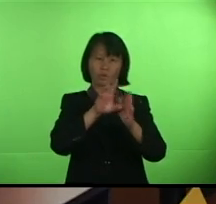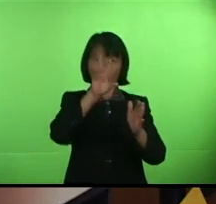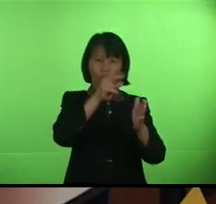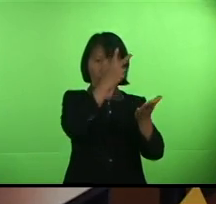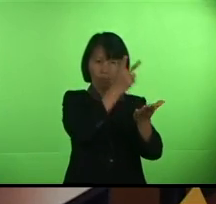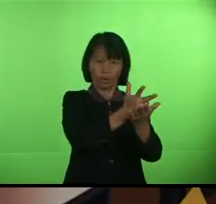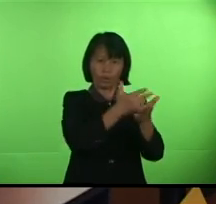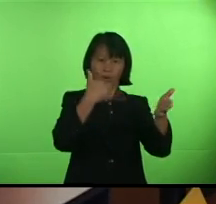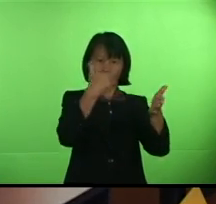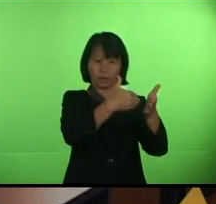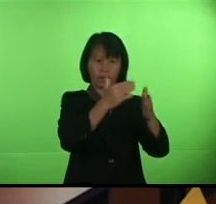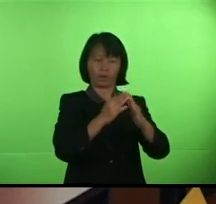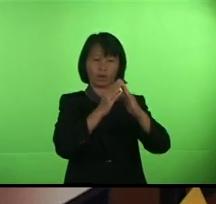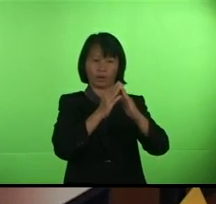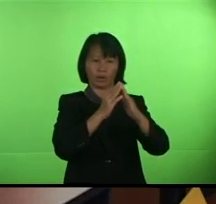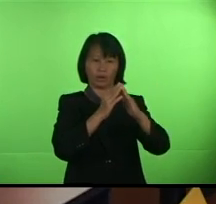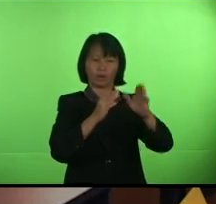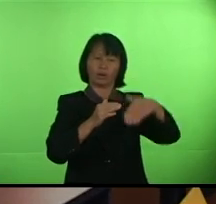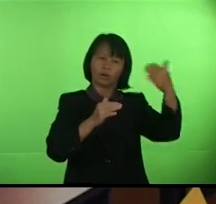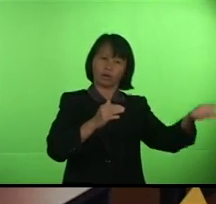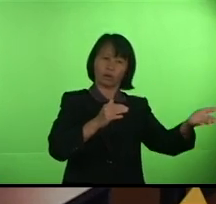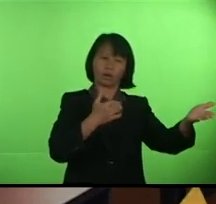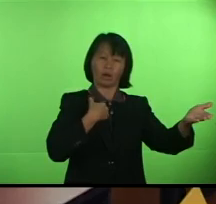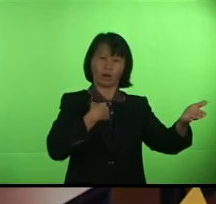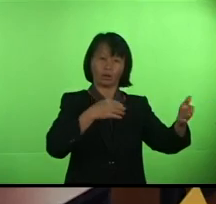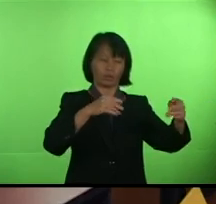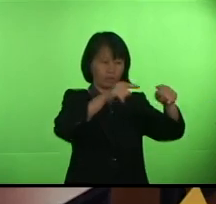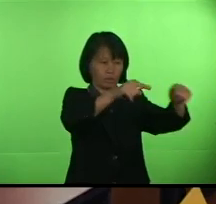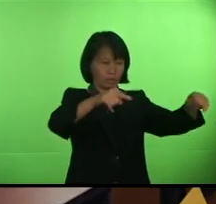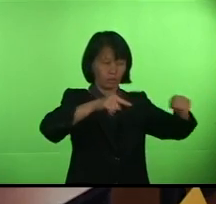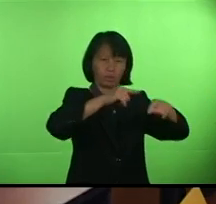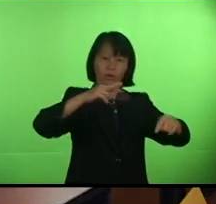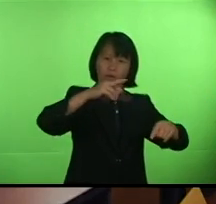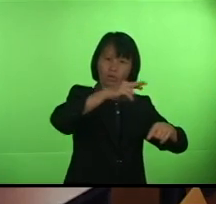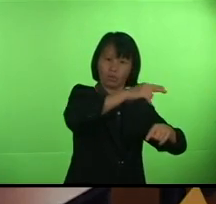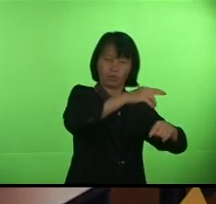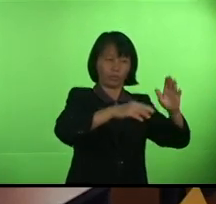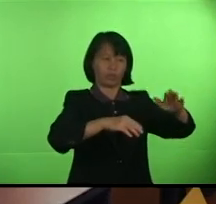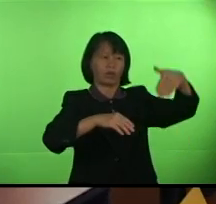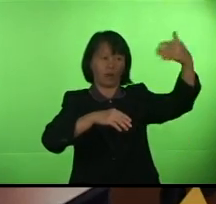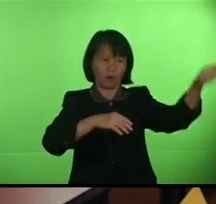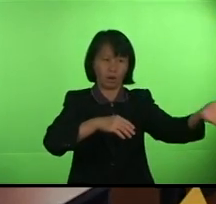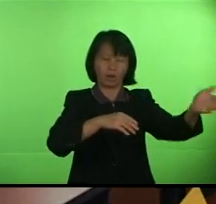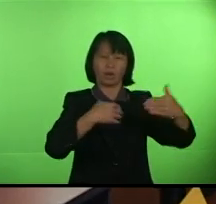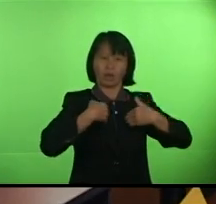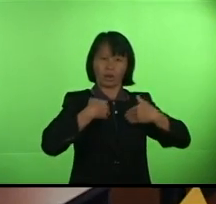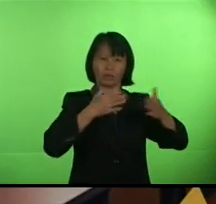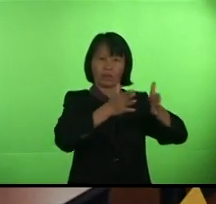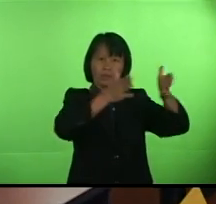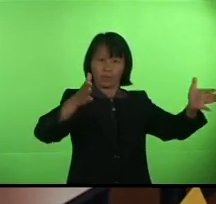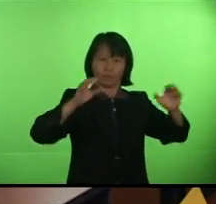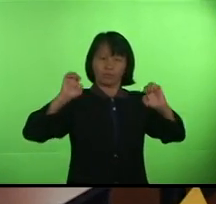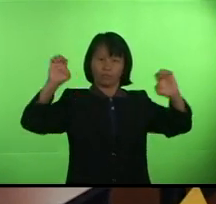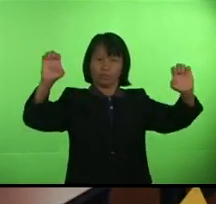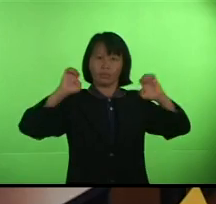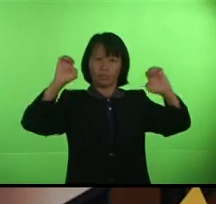house there's a swimming pool? What if next to the house there's a big gymnasium? So you